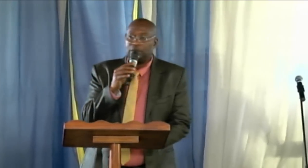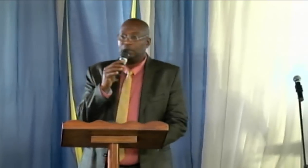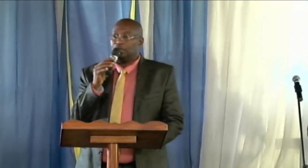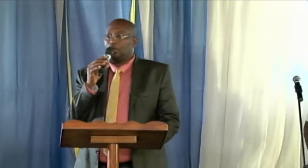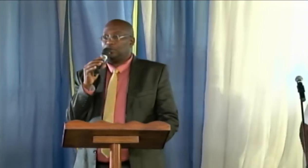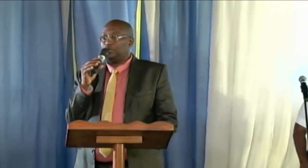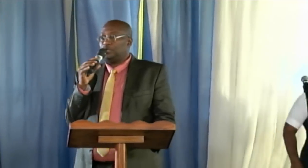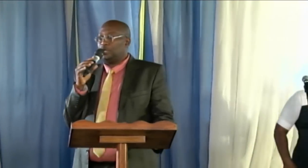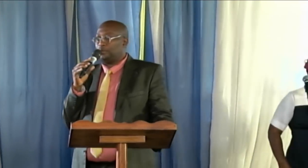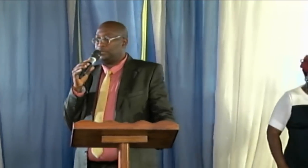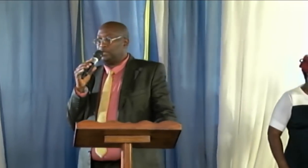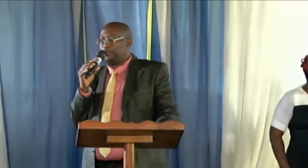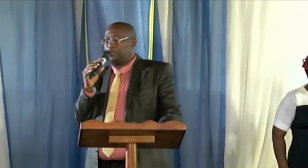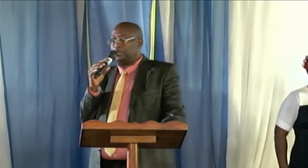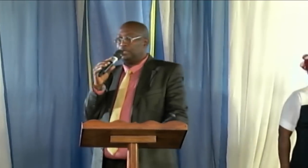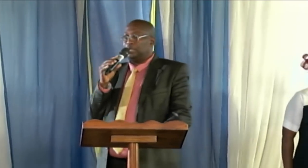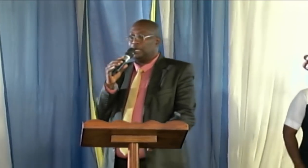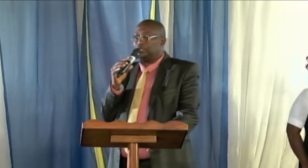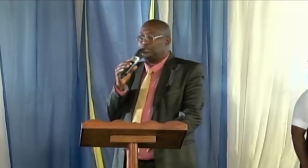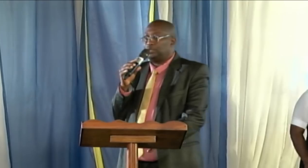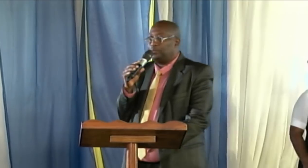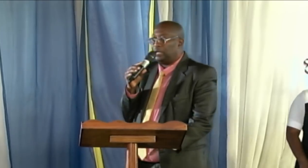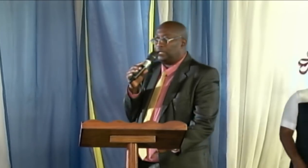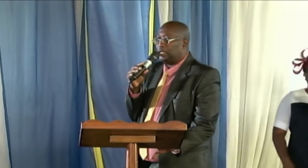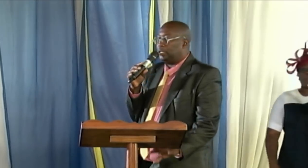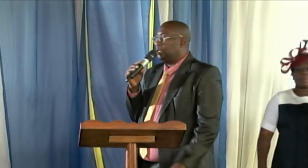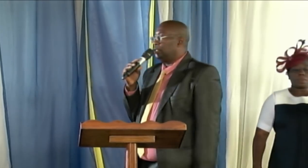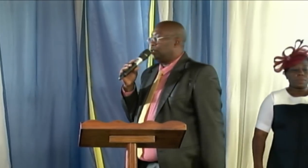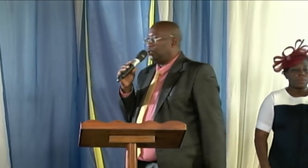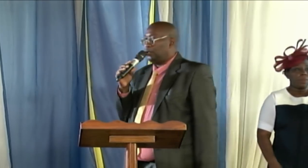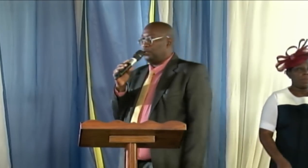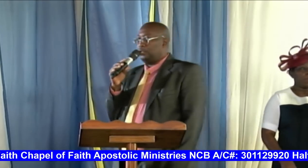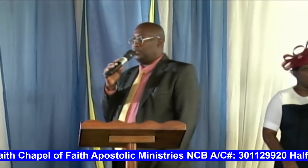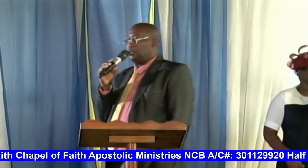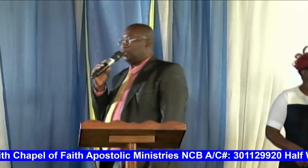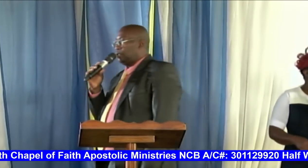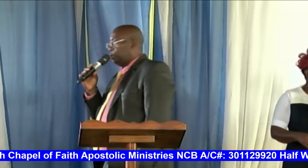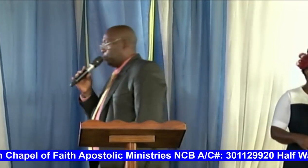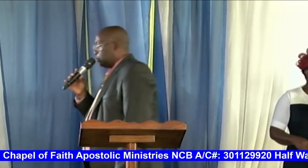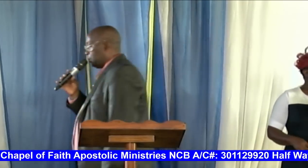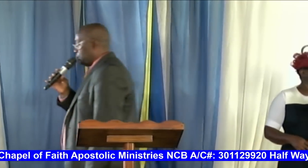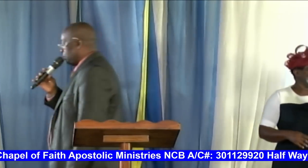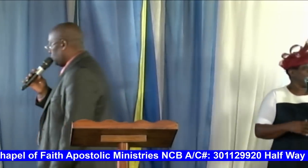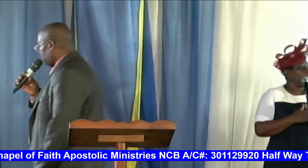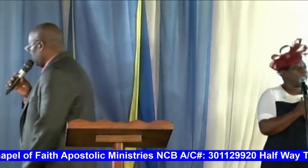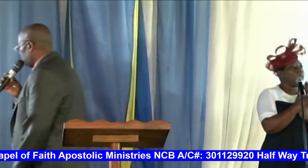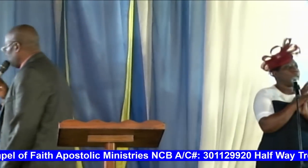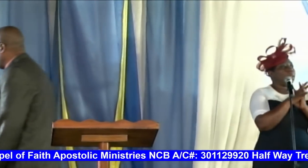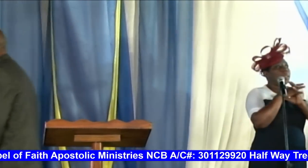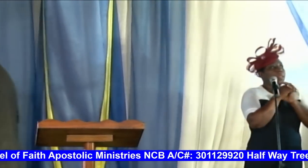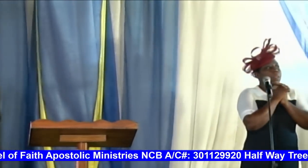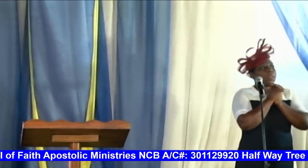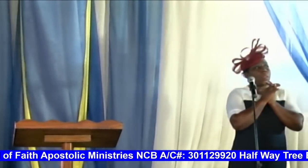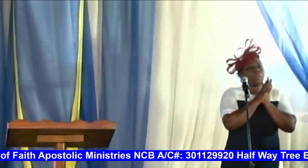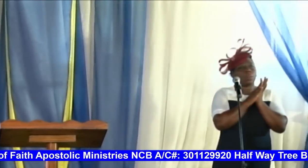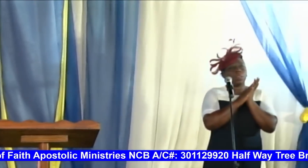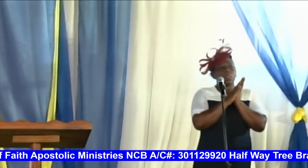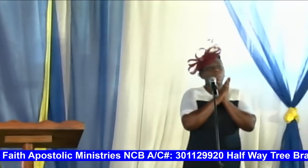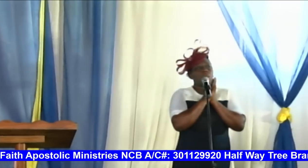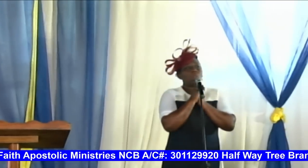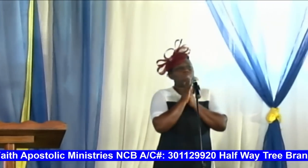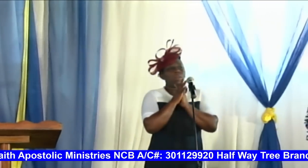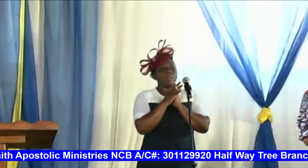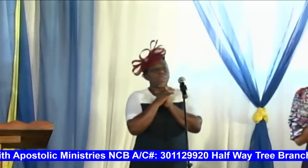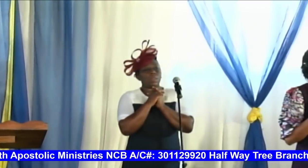phone or to your laptop and just make your deposit. God bless you. In Jesus'